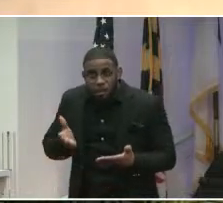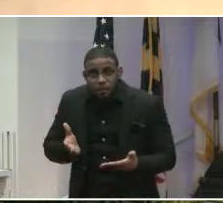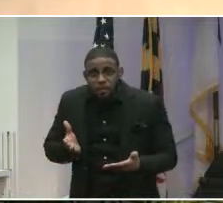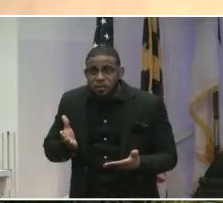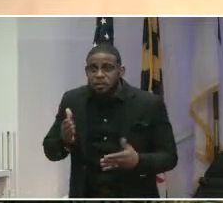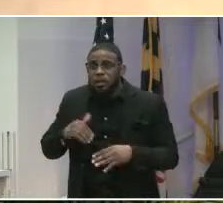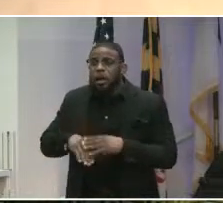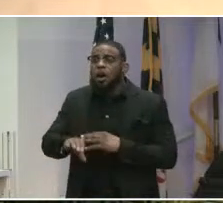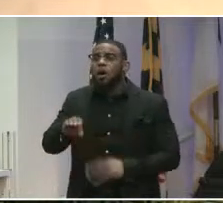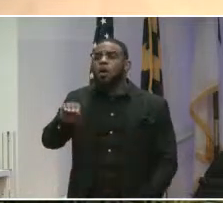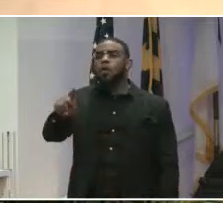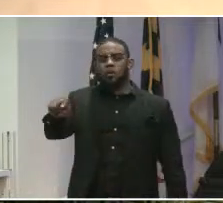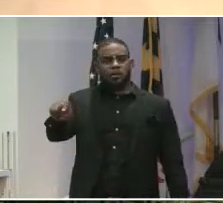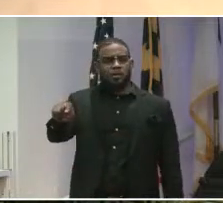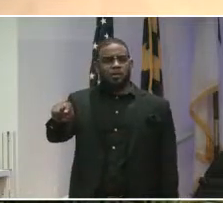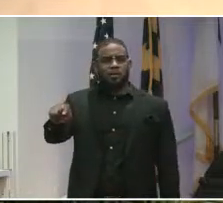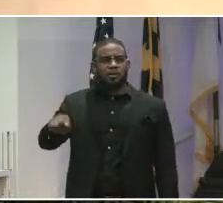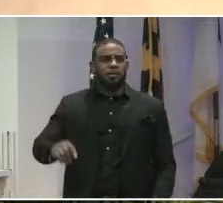into overtime.